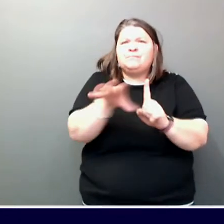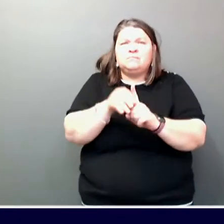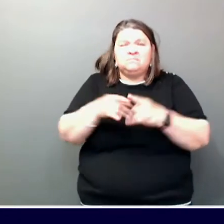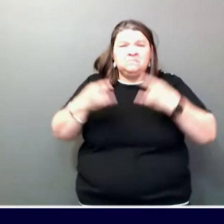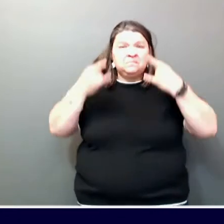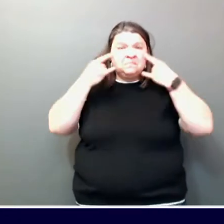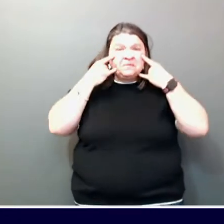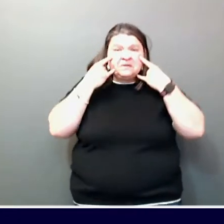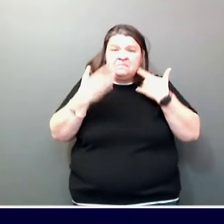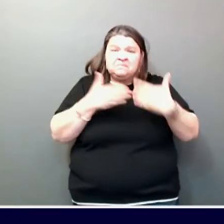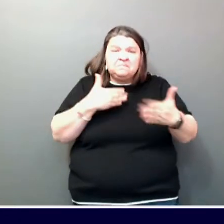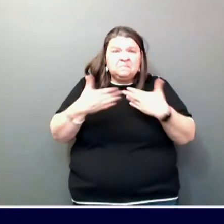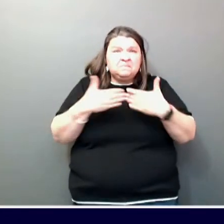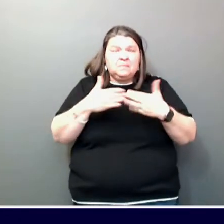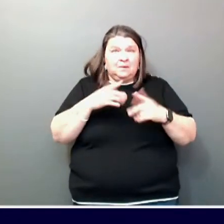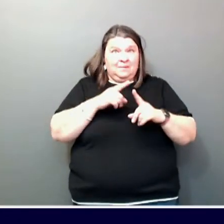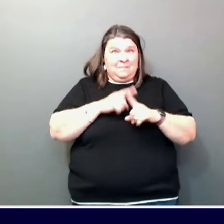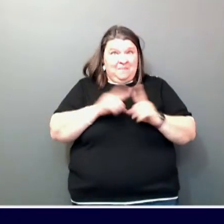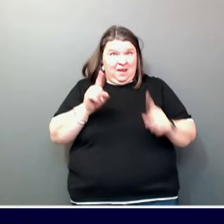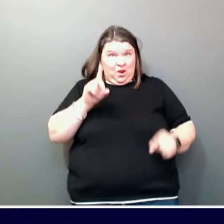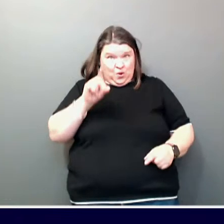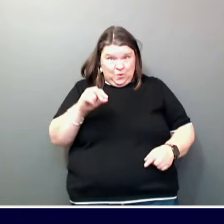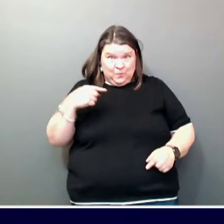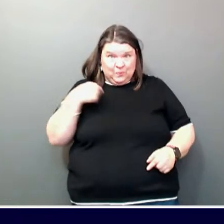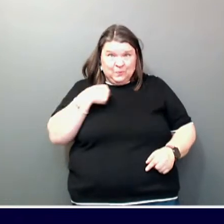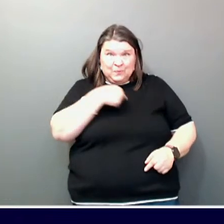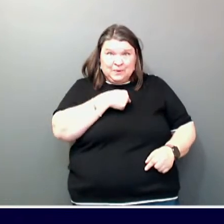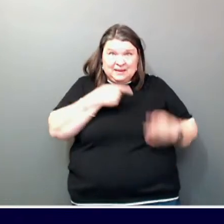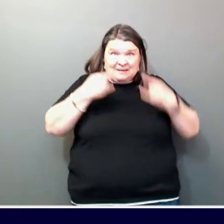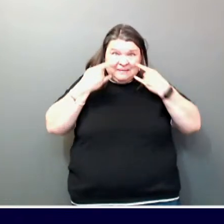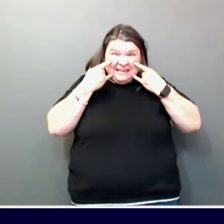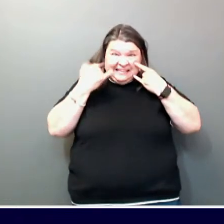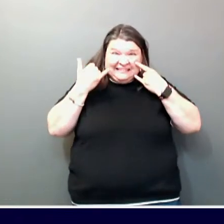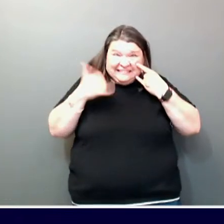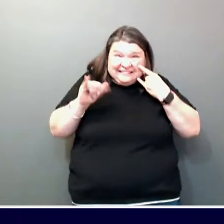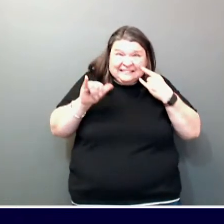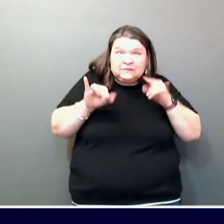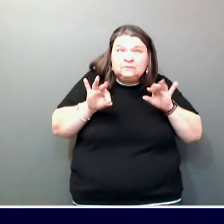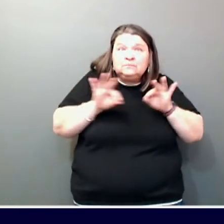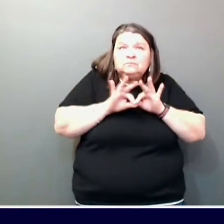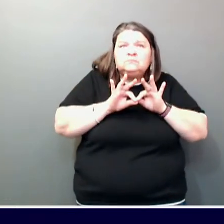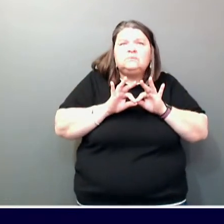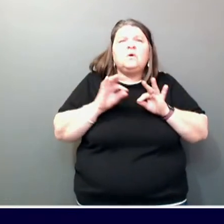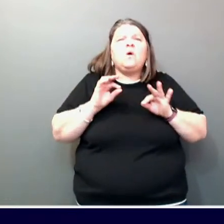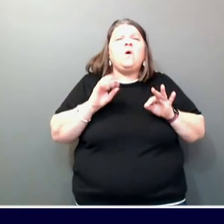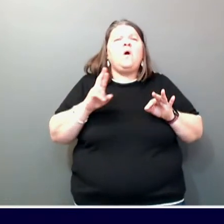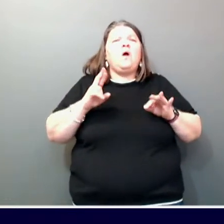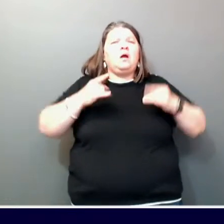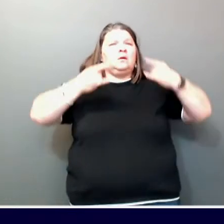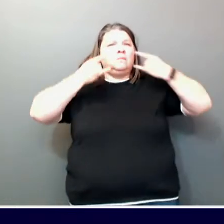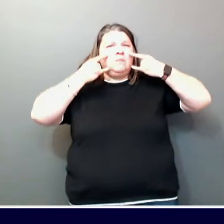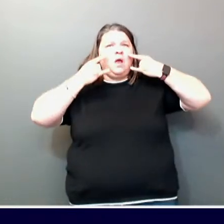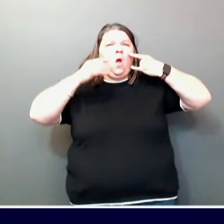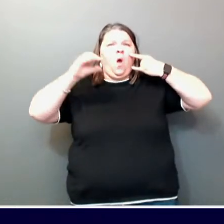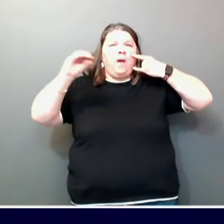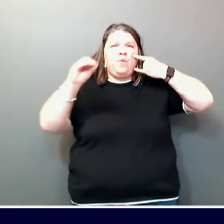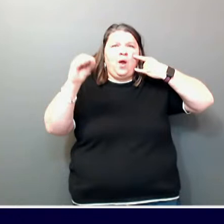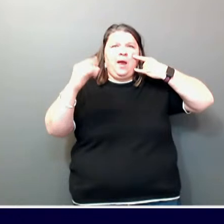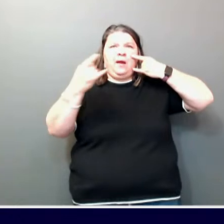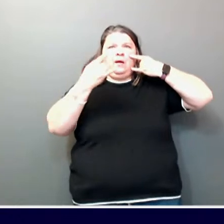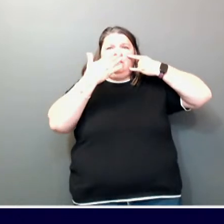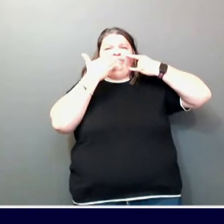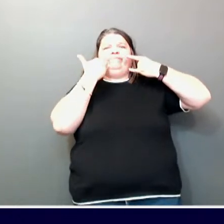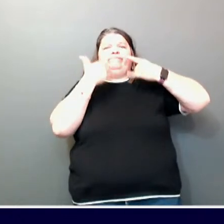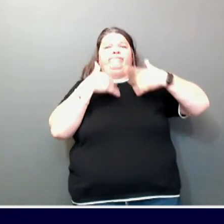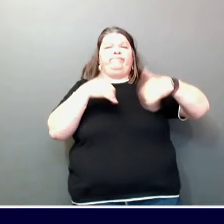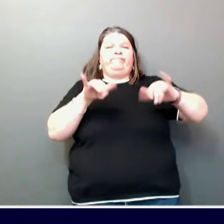the difference there? Is there something about Omicron that's evading masks? I feel like this is a question that we asked, like months ago. Or sorry, not months ago. You know what I mean? Weeks ago. Yeah,